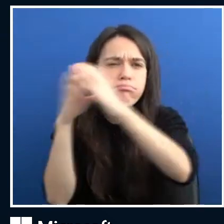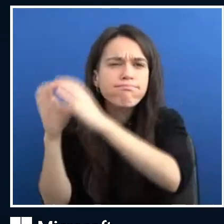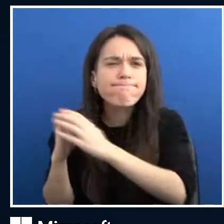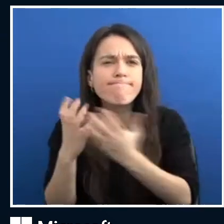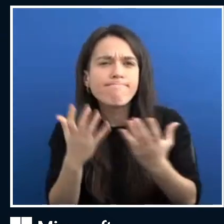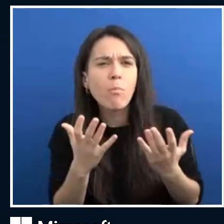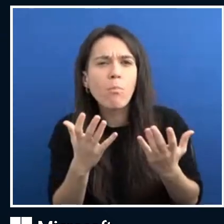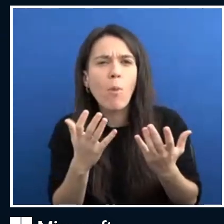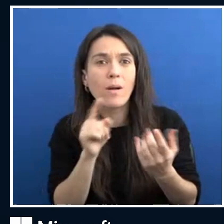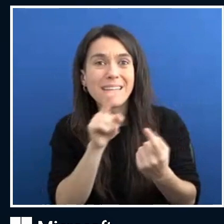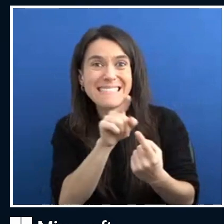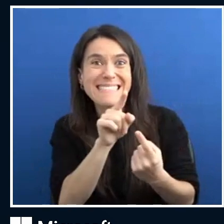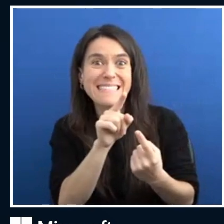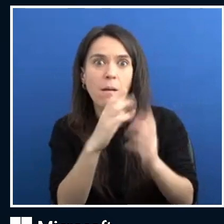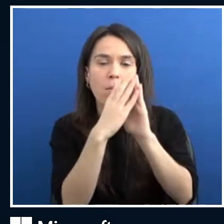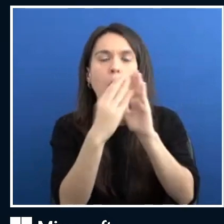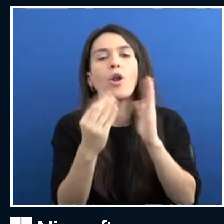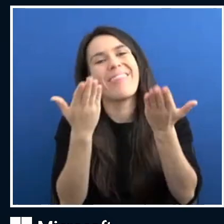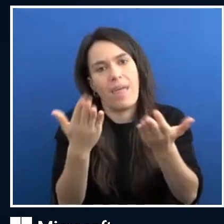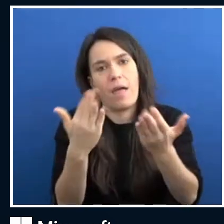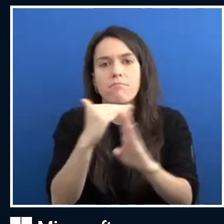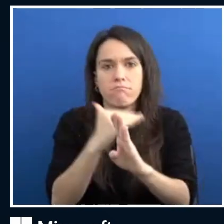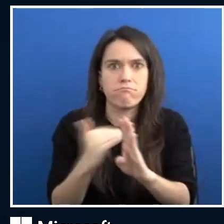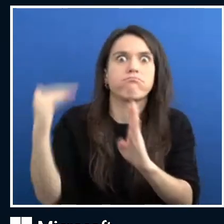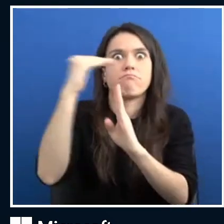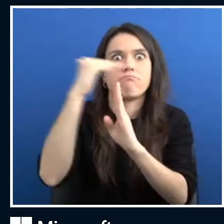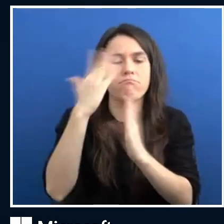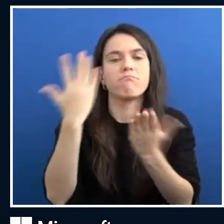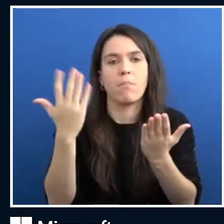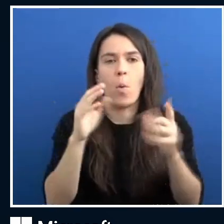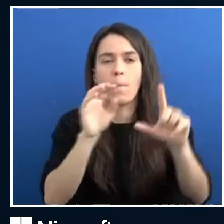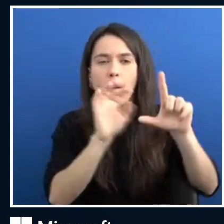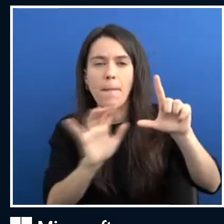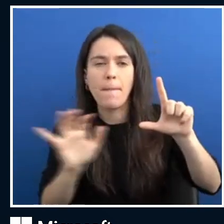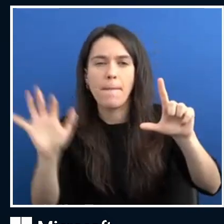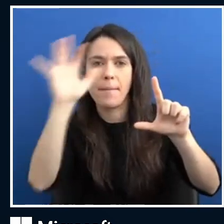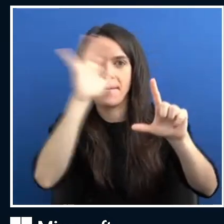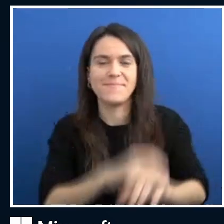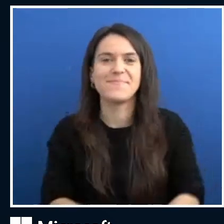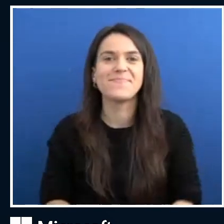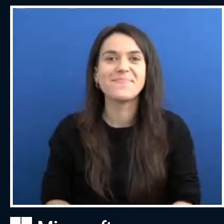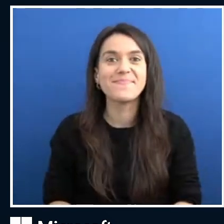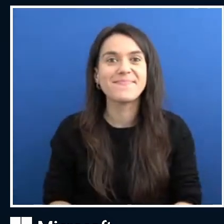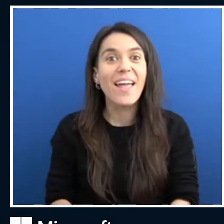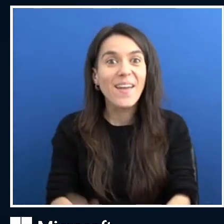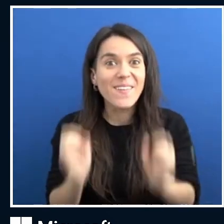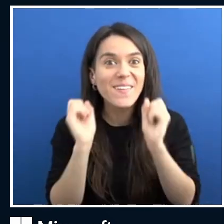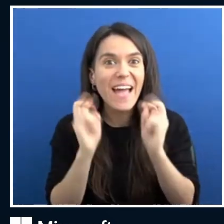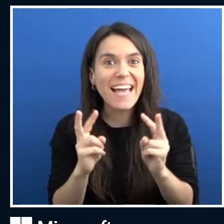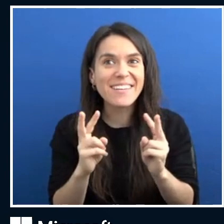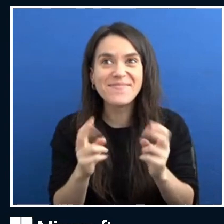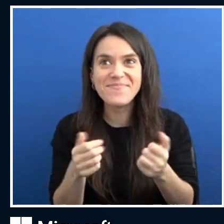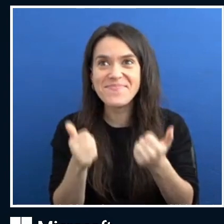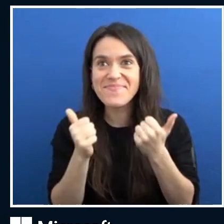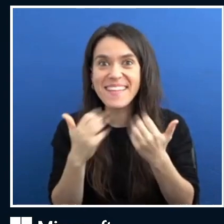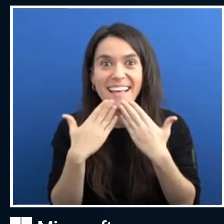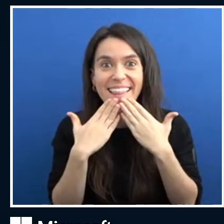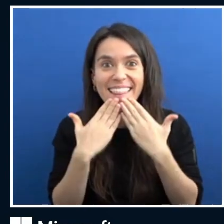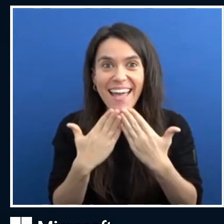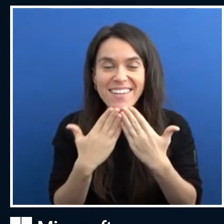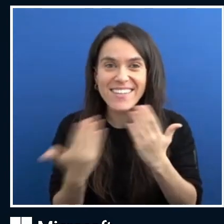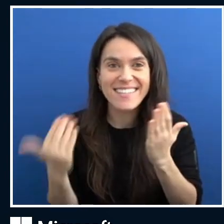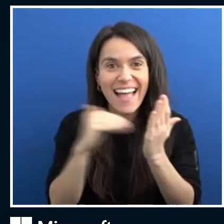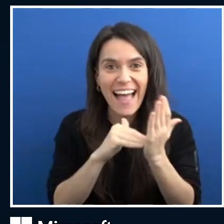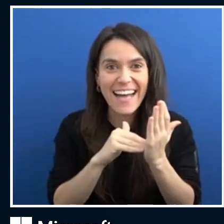complex model, then you need more points and more dots. Okay. Thank you again so much for